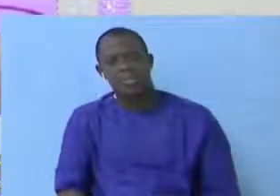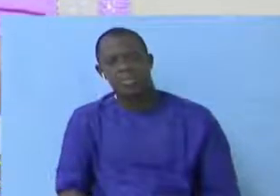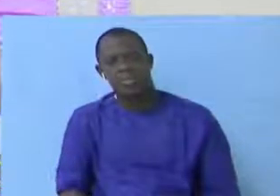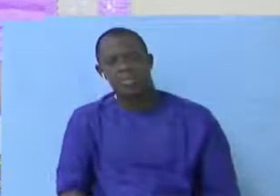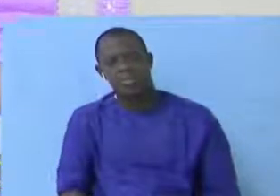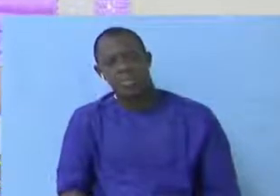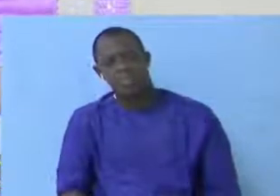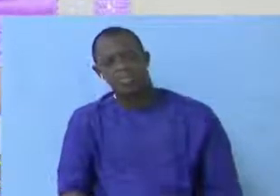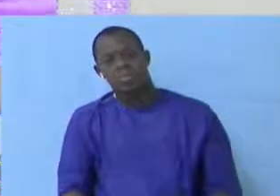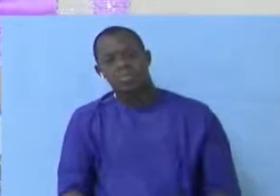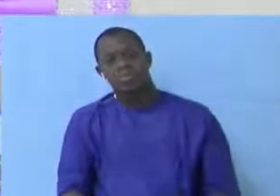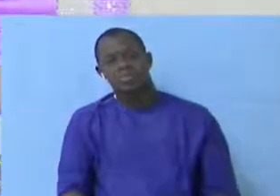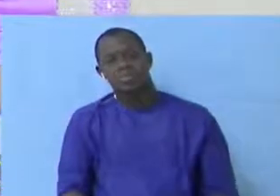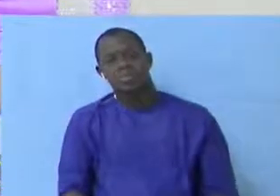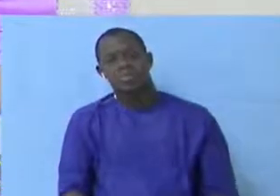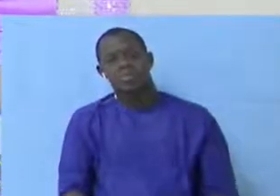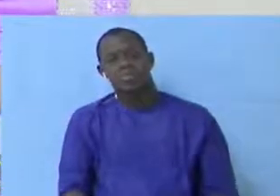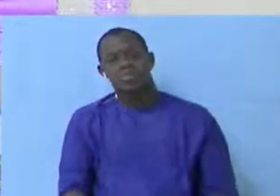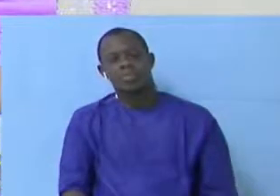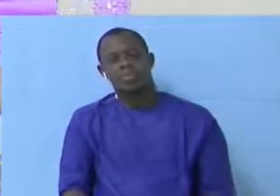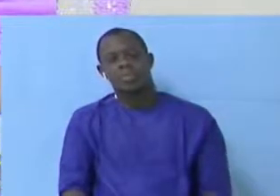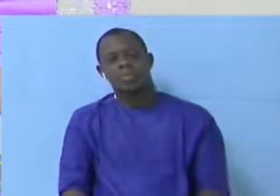Like Council,